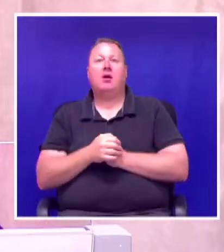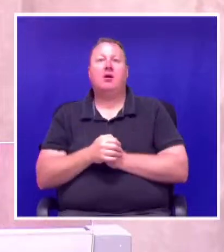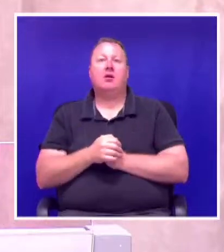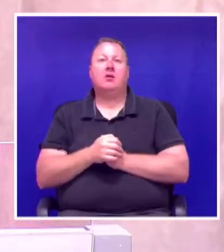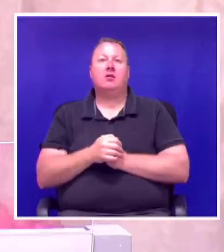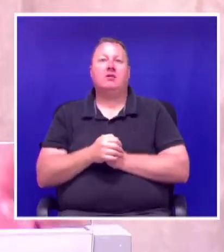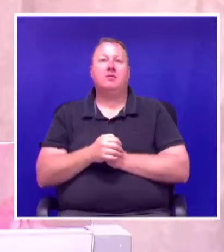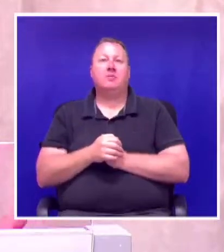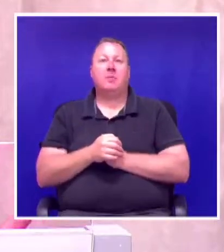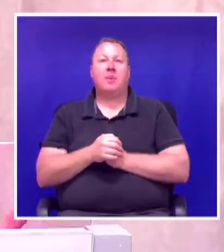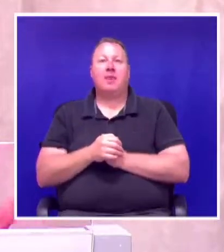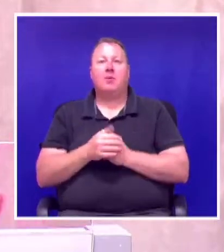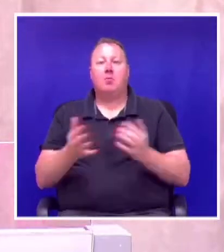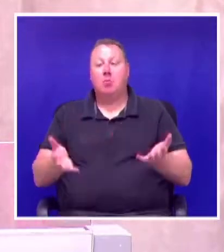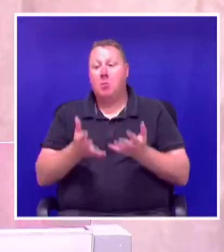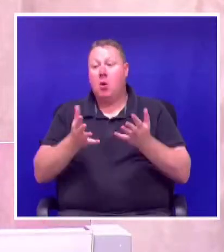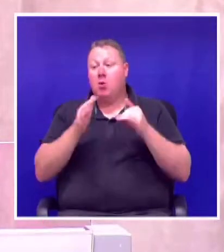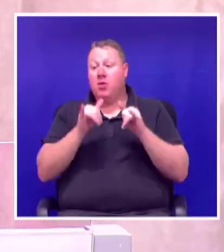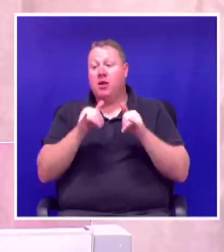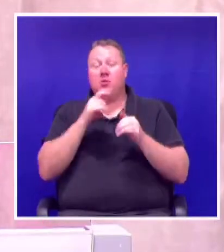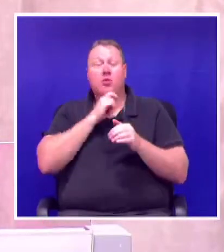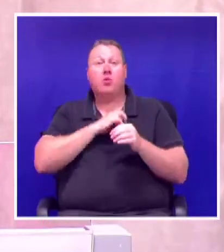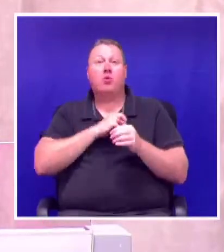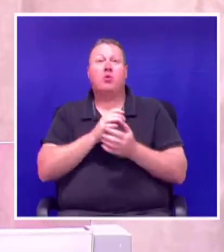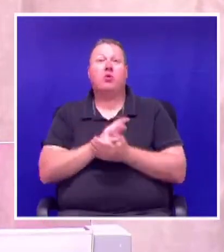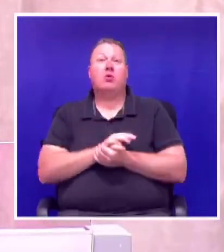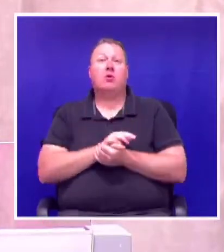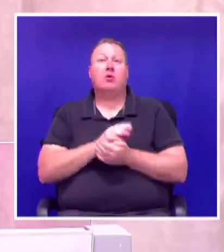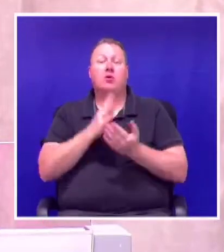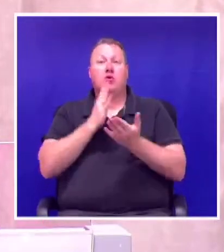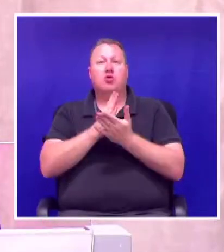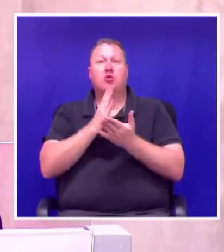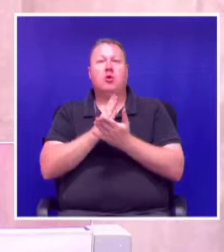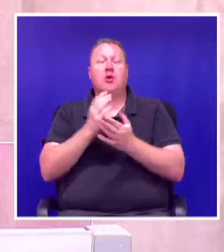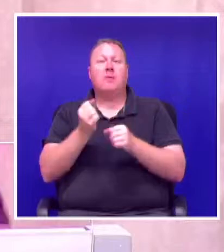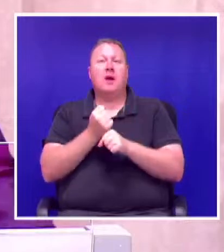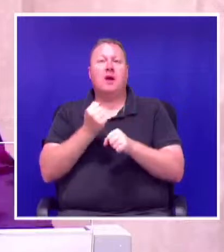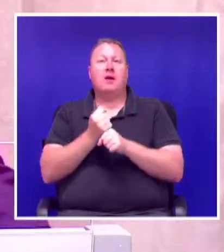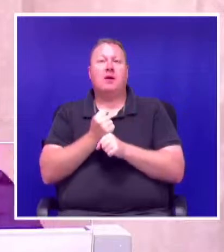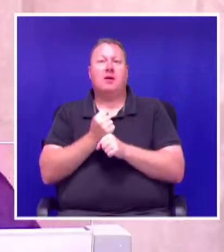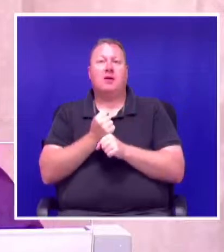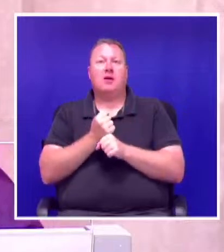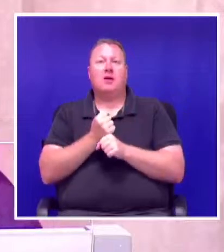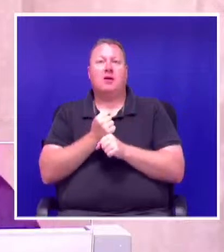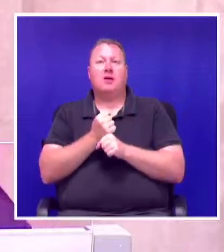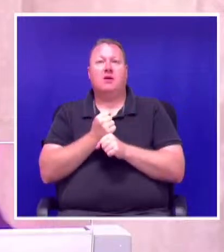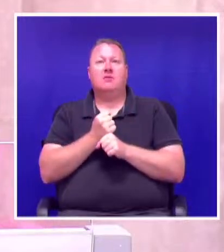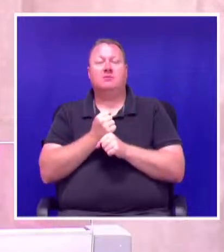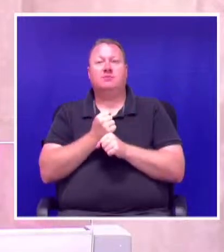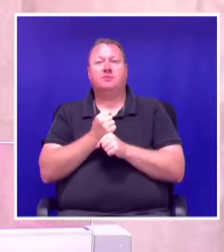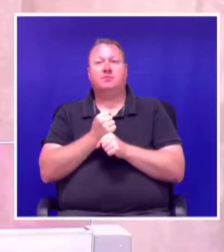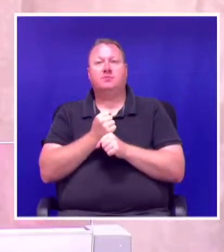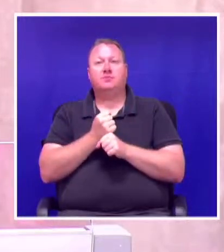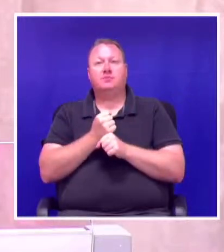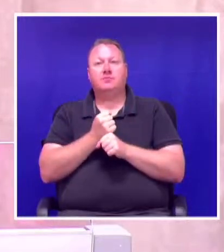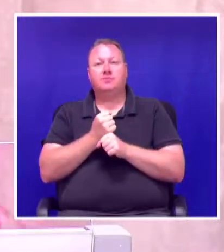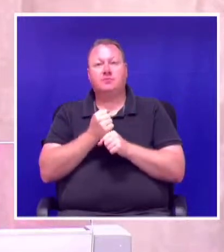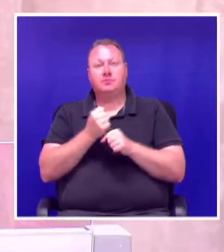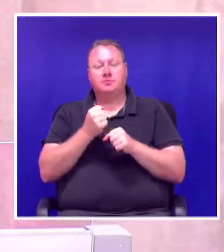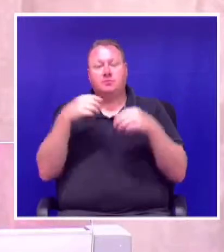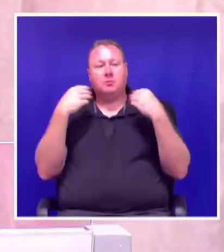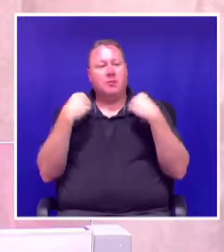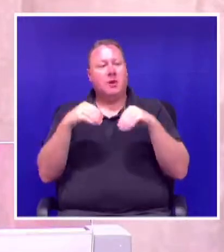So let's promote that. Let's make sure that, yes, our enterprises